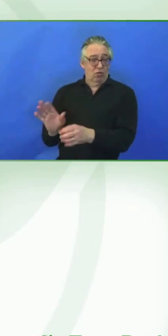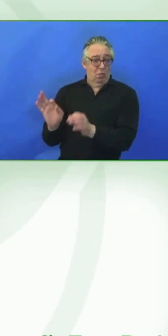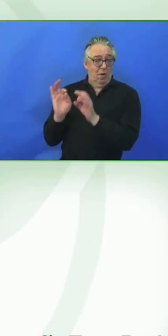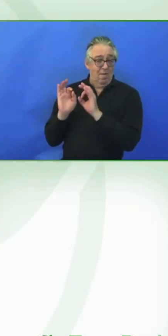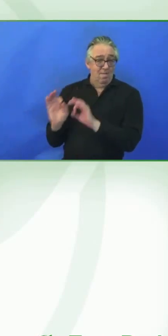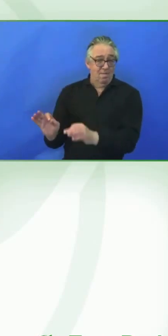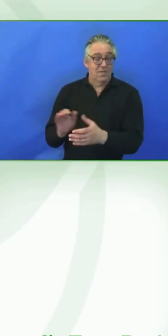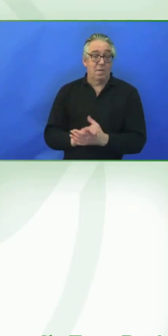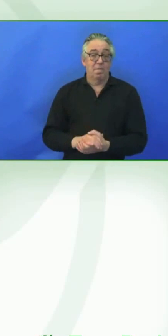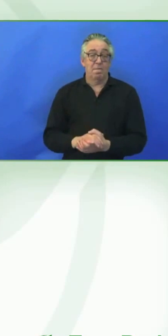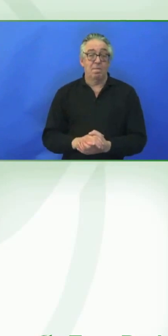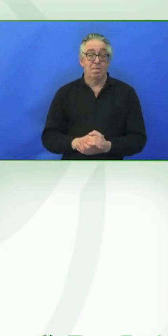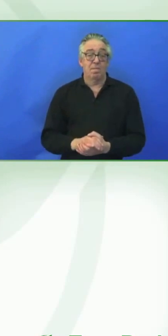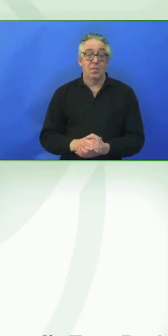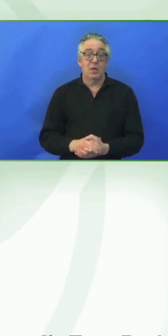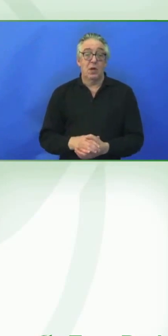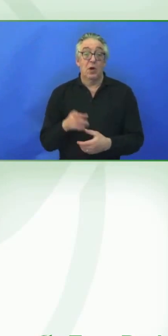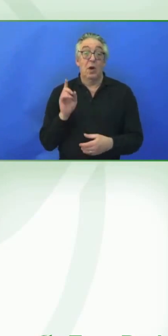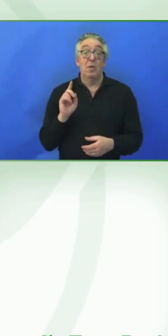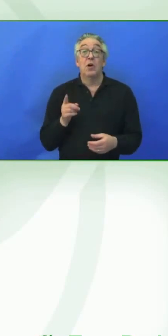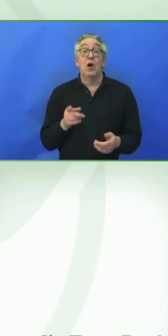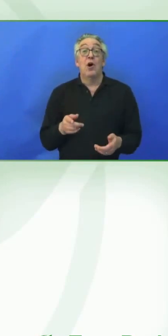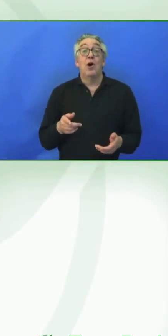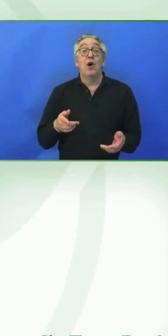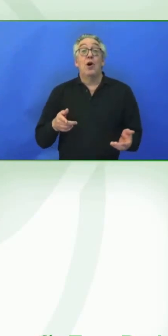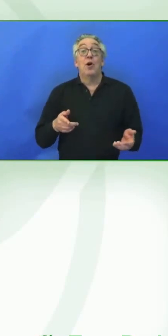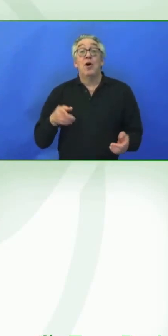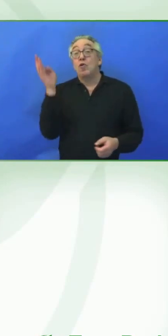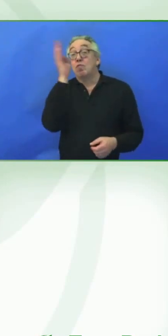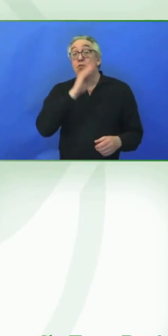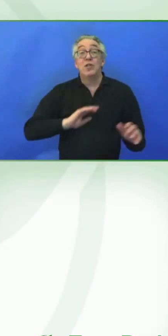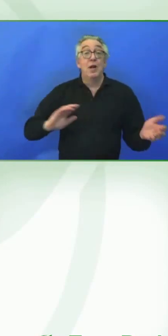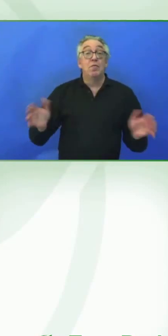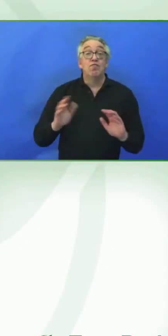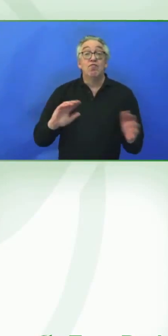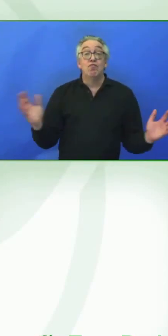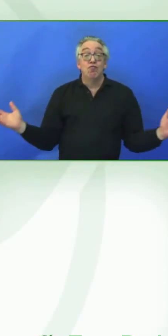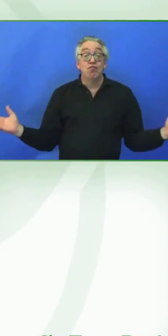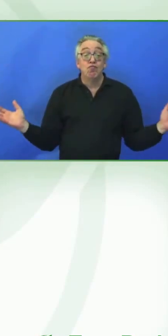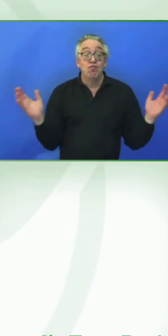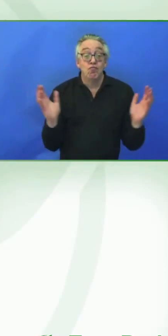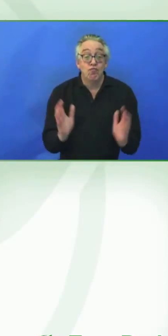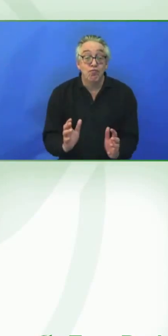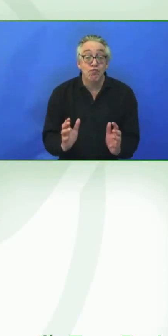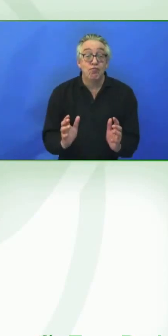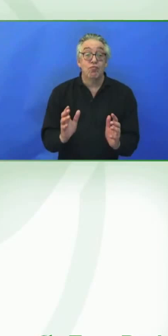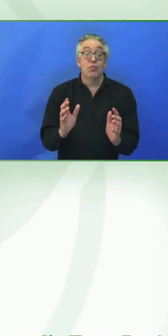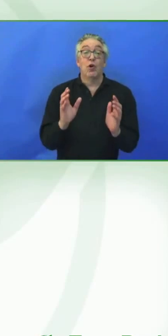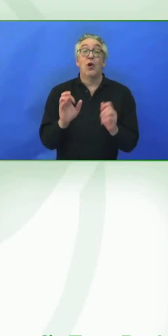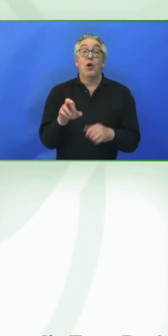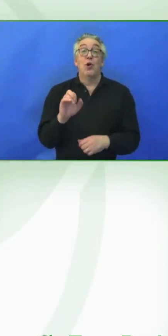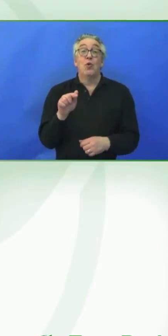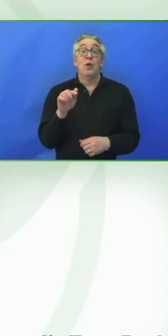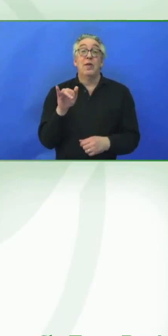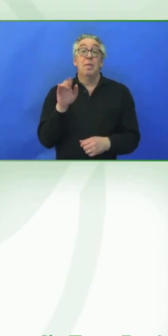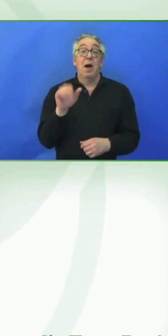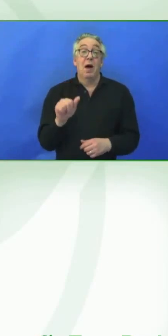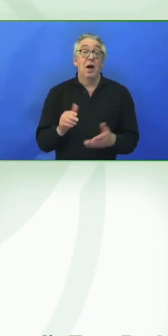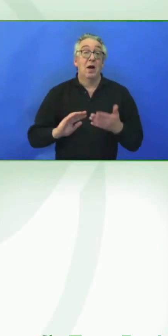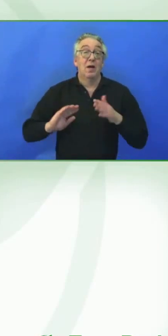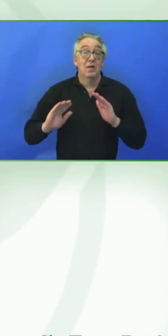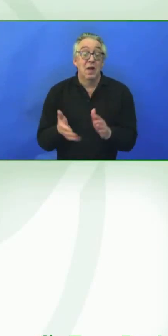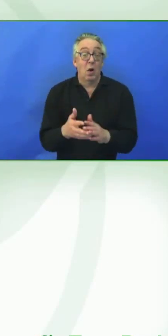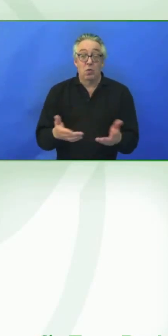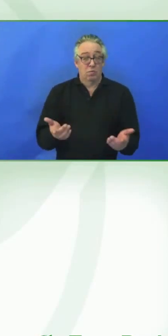Conversation in Libras with the Curitiba City Hall, all of which we've collaborated with in different ways